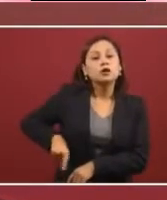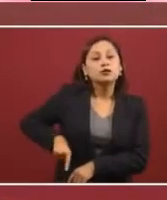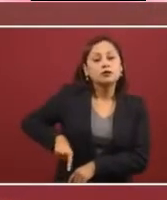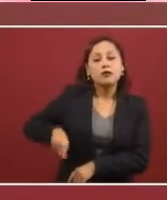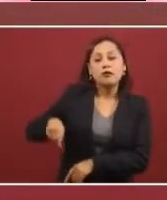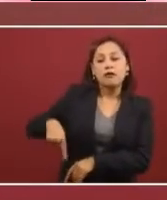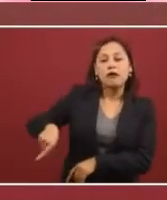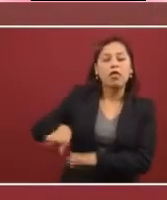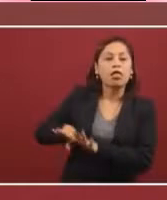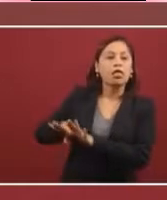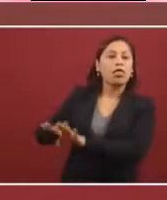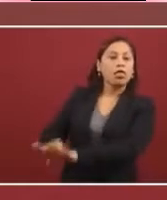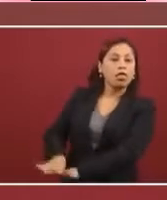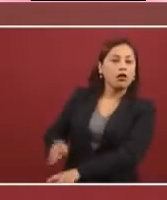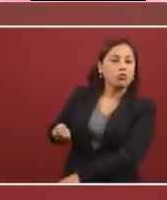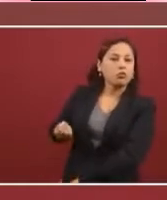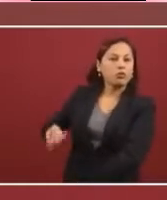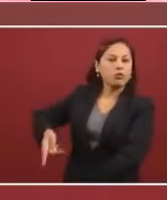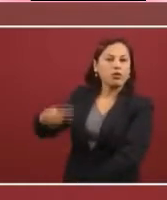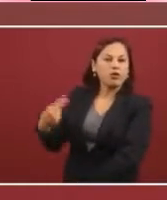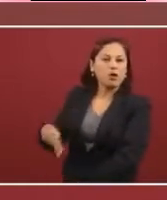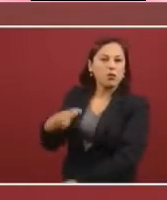was to label them ninis.